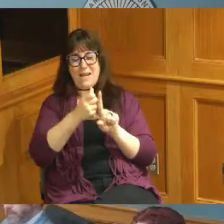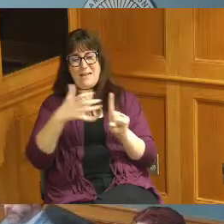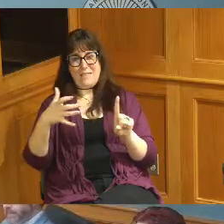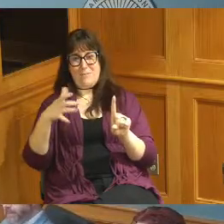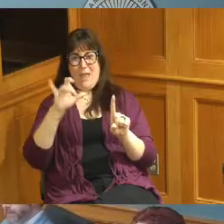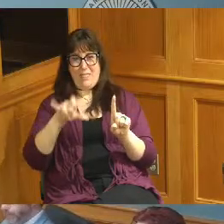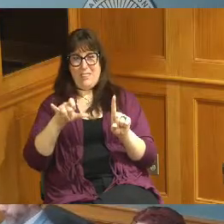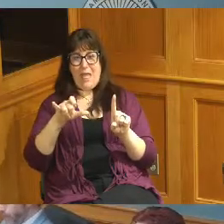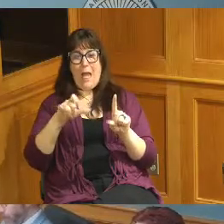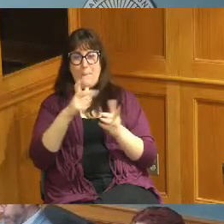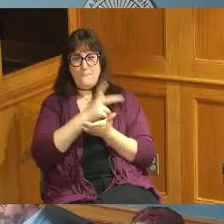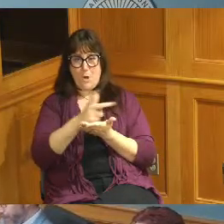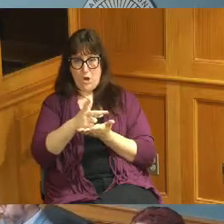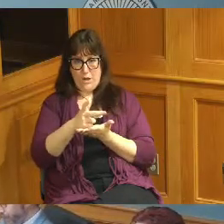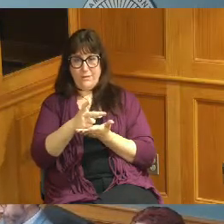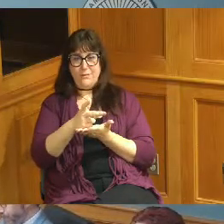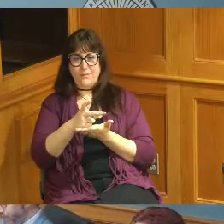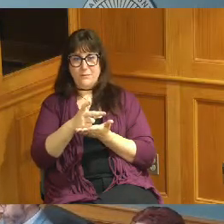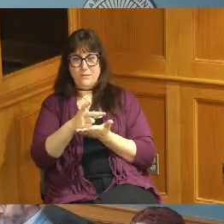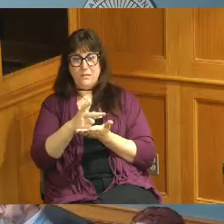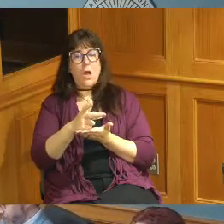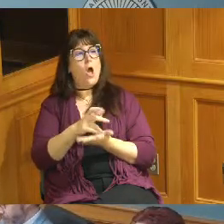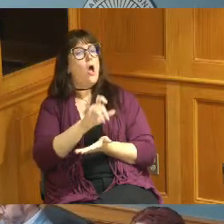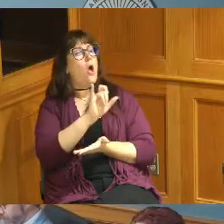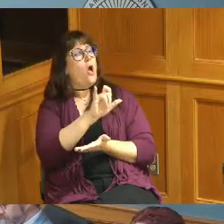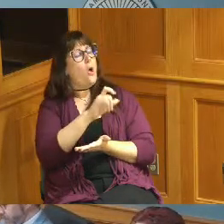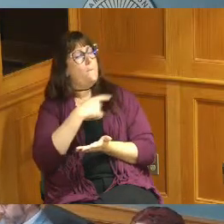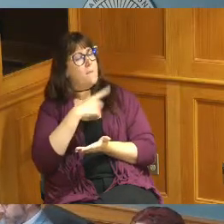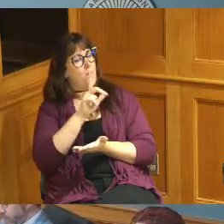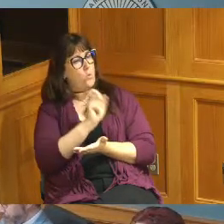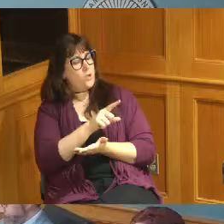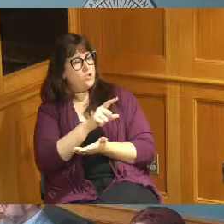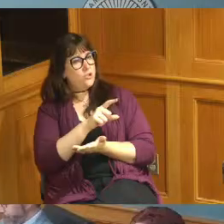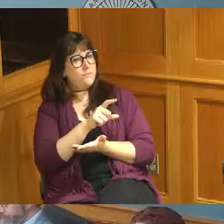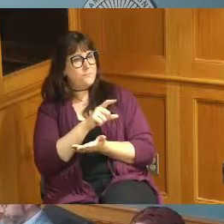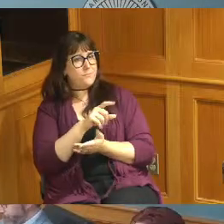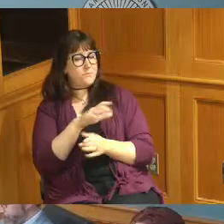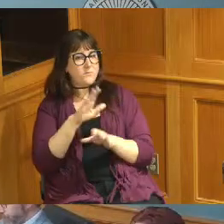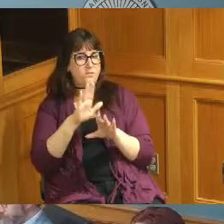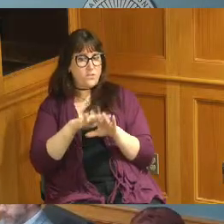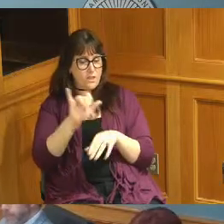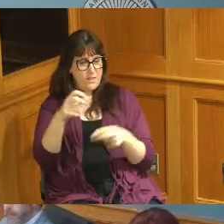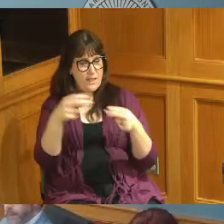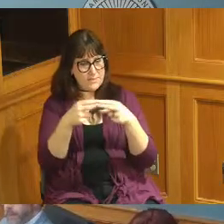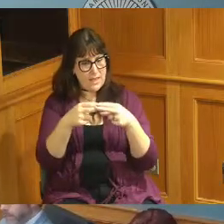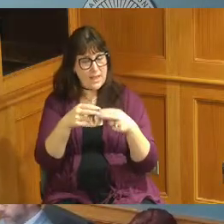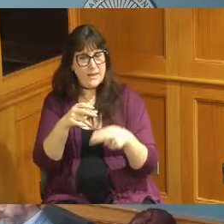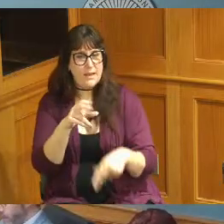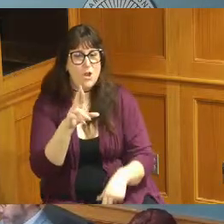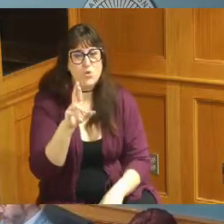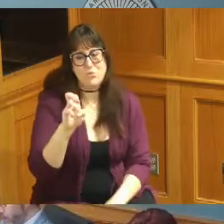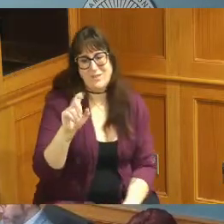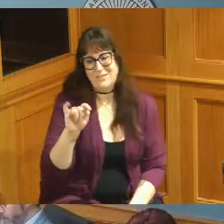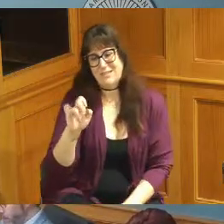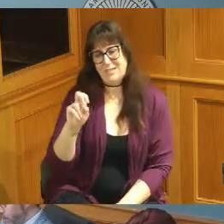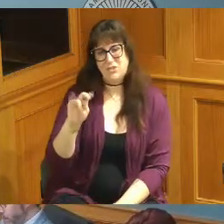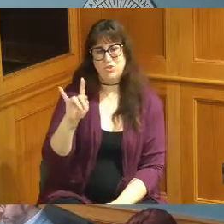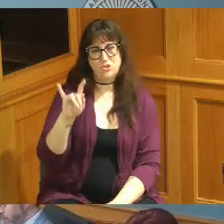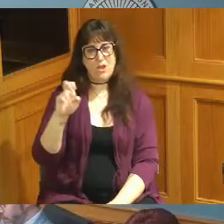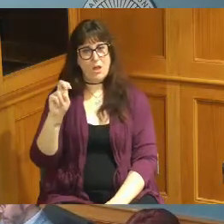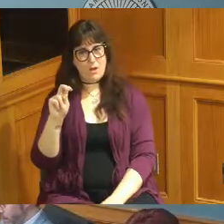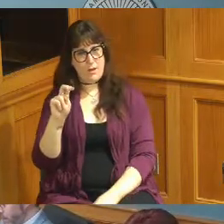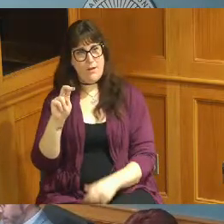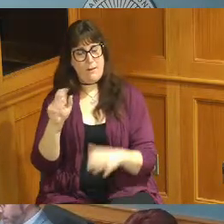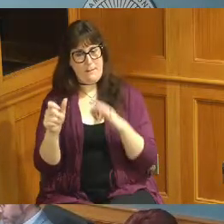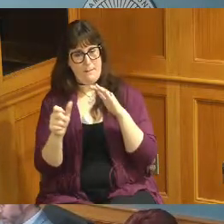yes, they're- okay, so they're expanding the parking, and so my question then is, I noted on that slide that there was a retention basin towards